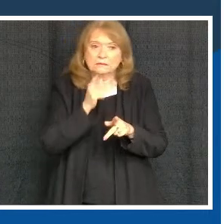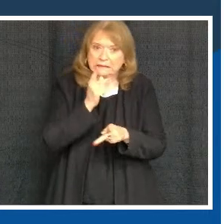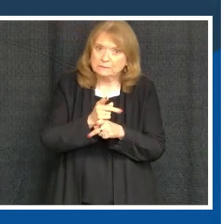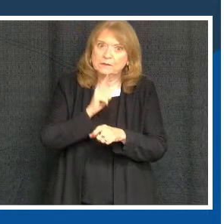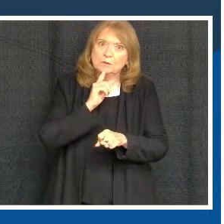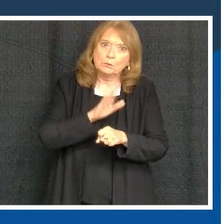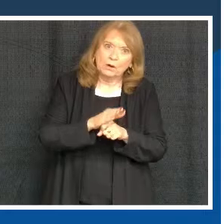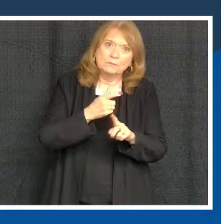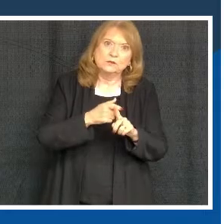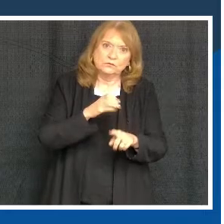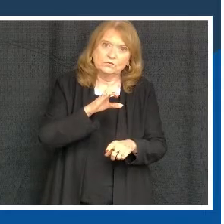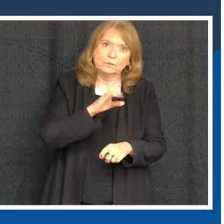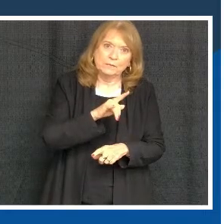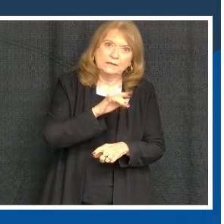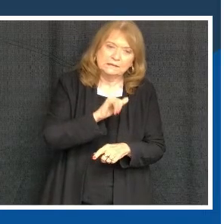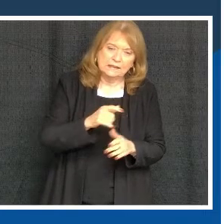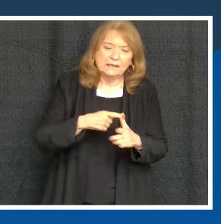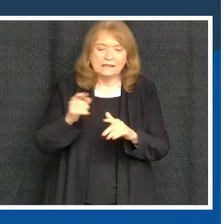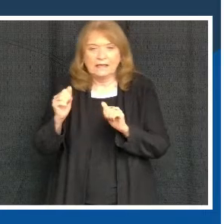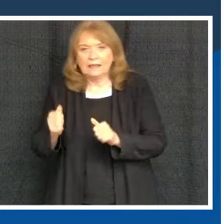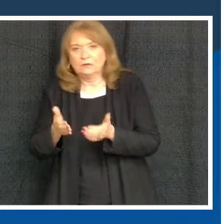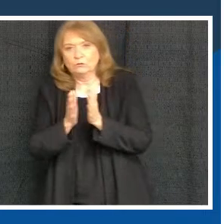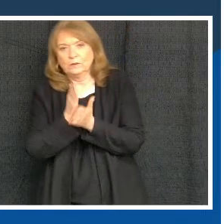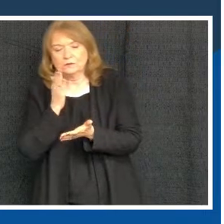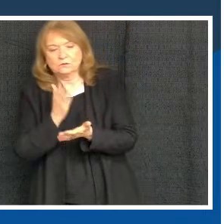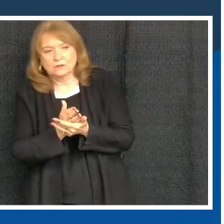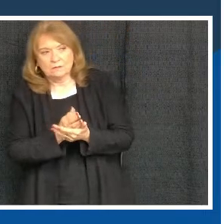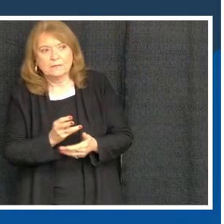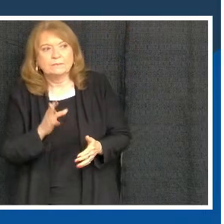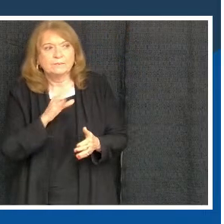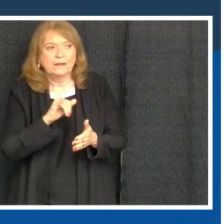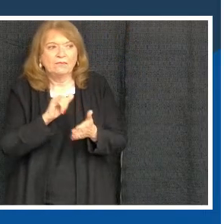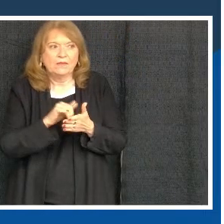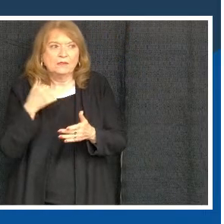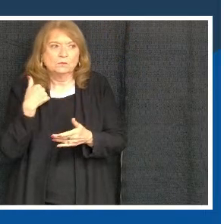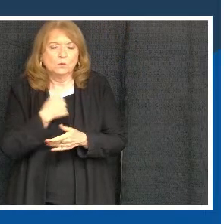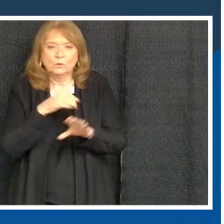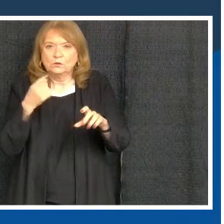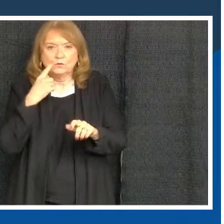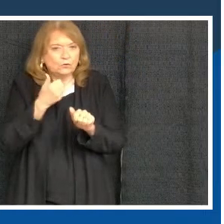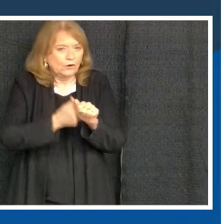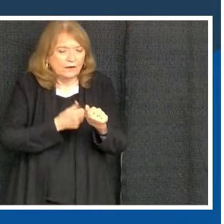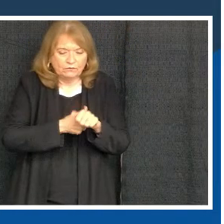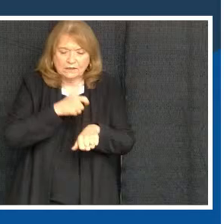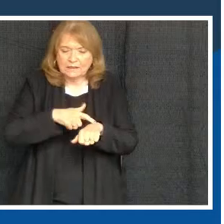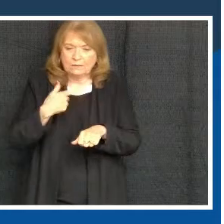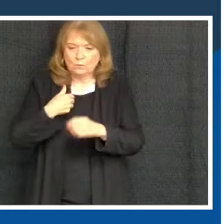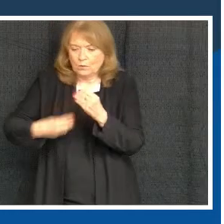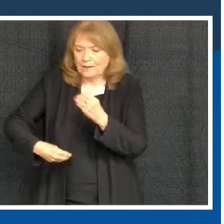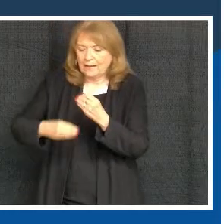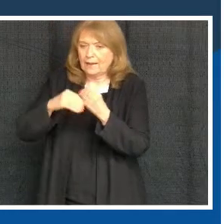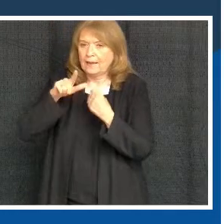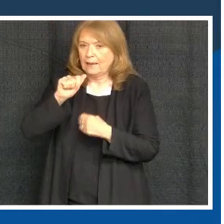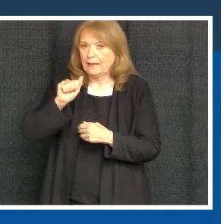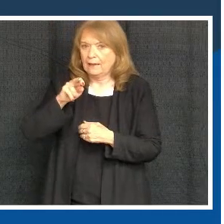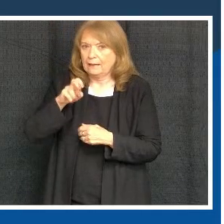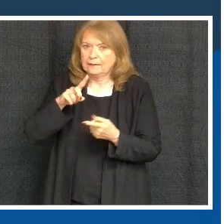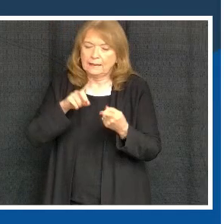So it's a state required service that we do every annexation, and when it's done, you'll get a final progress